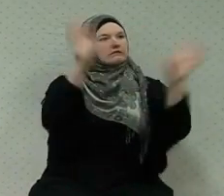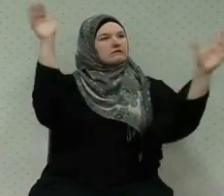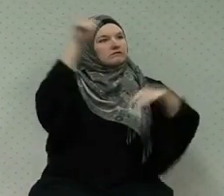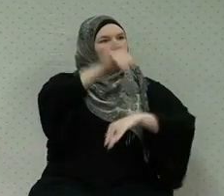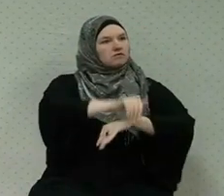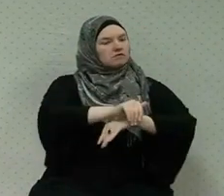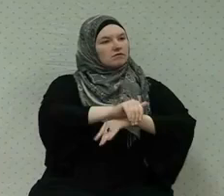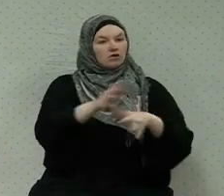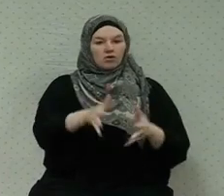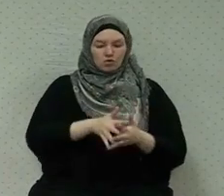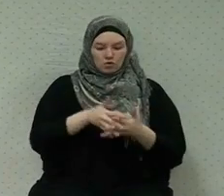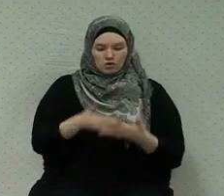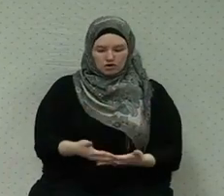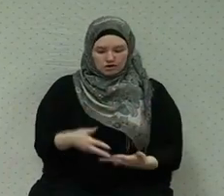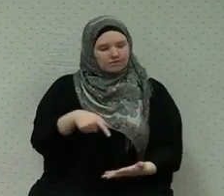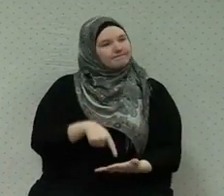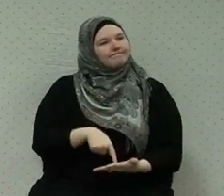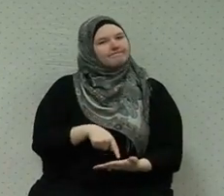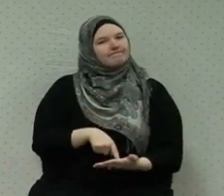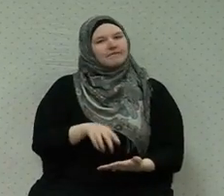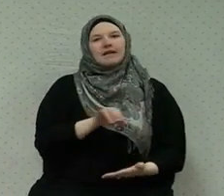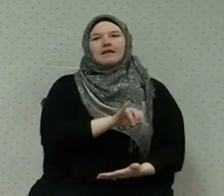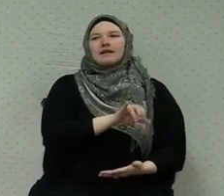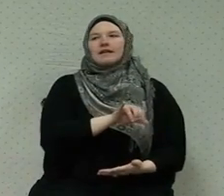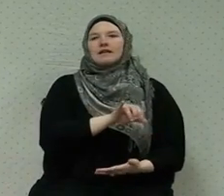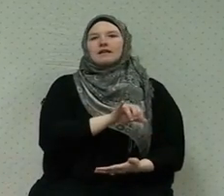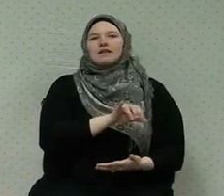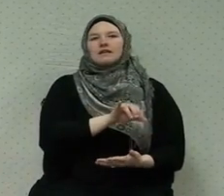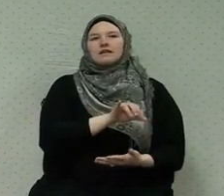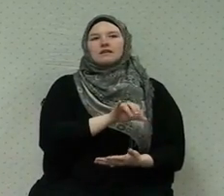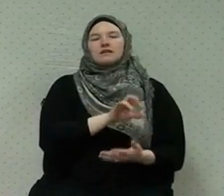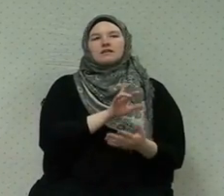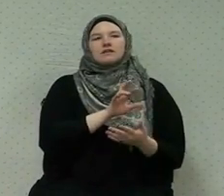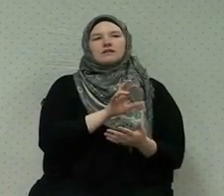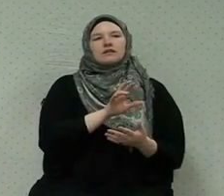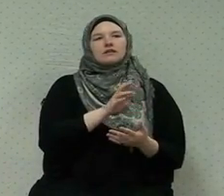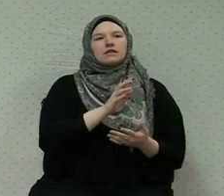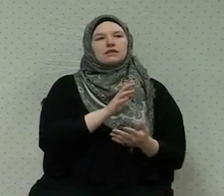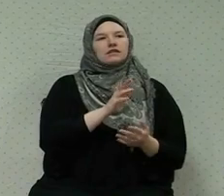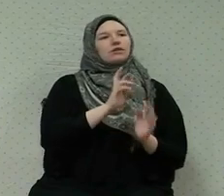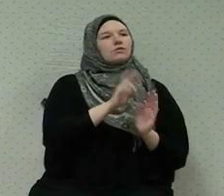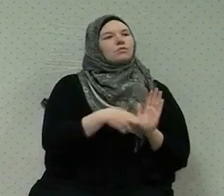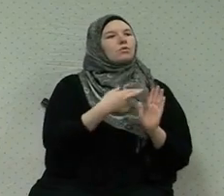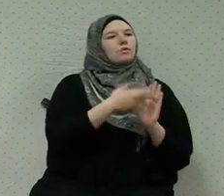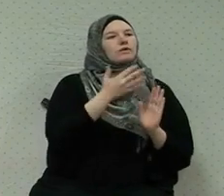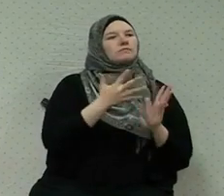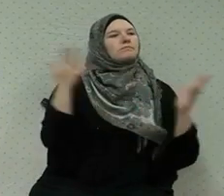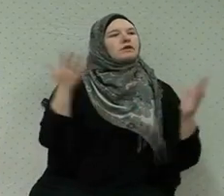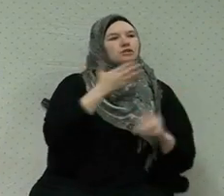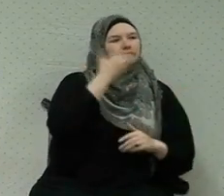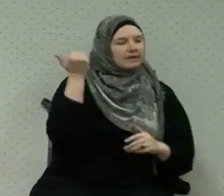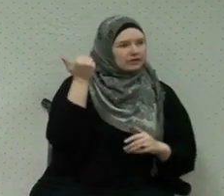The Quran plays a role that is much better than a night goggle in a dark